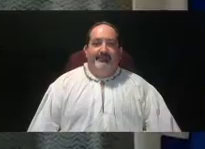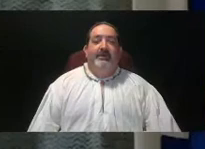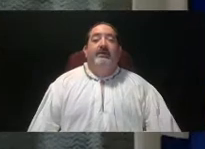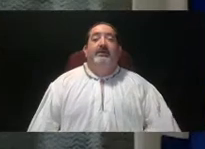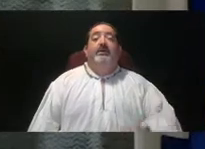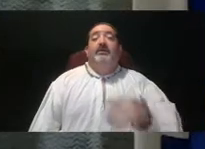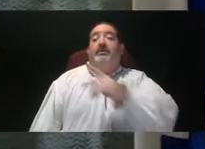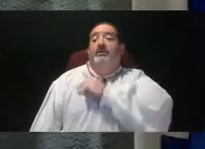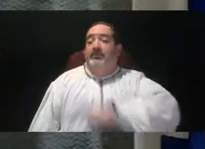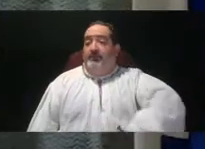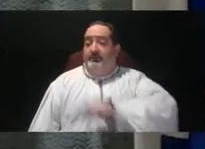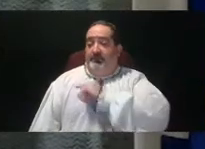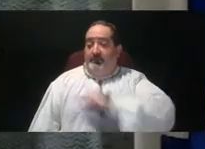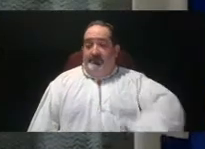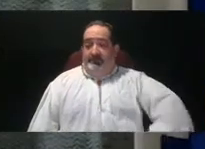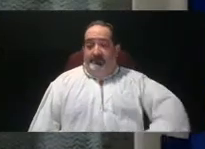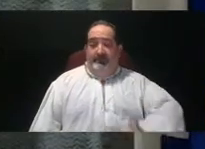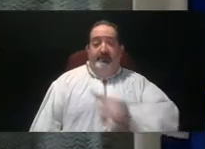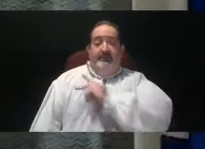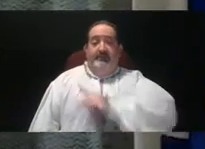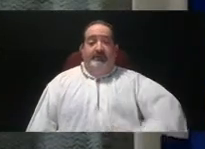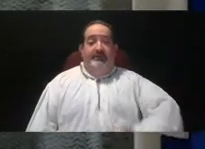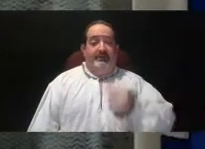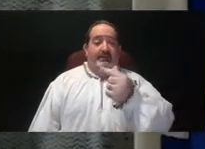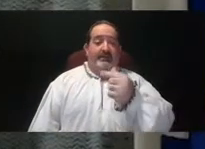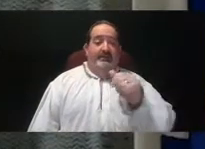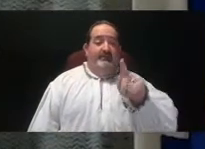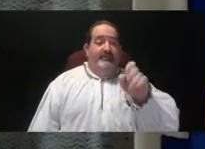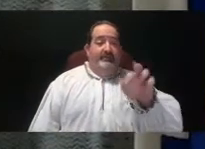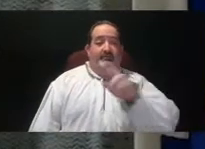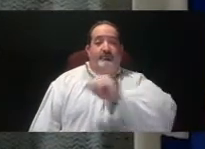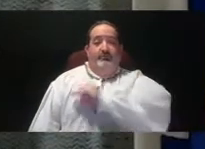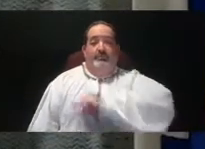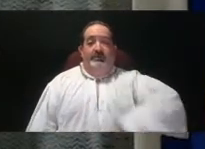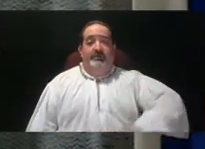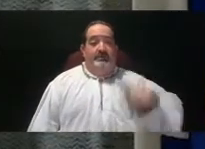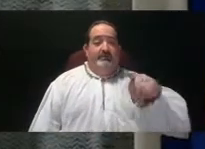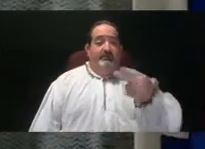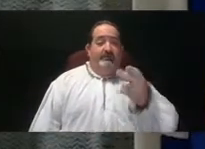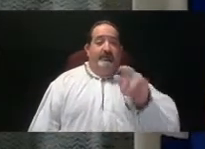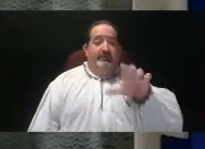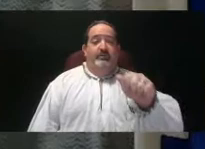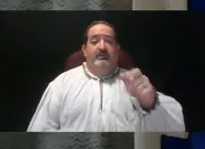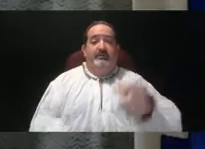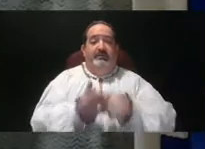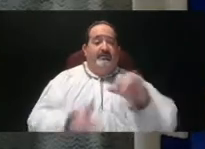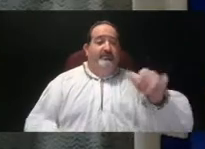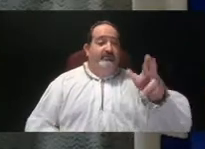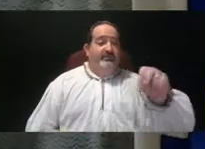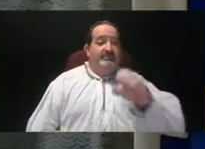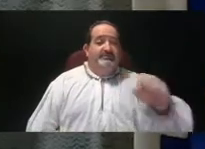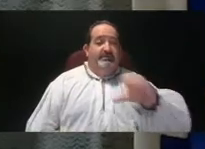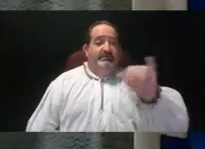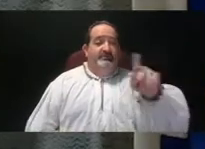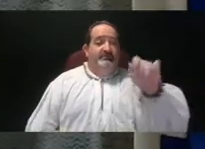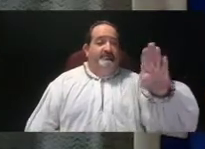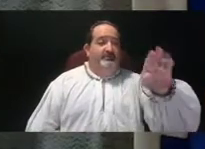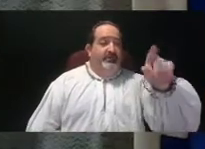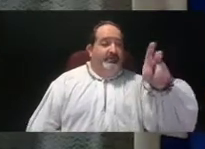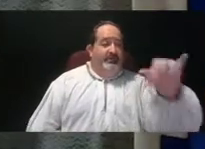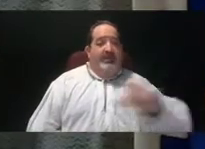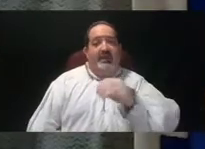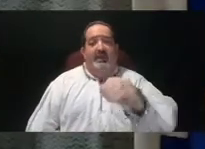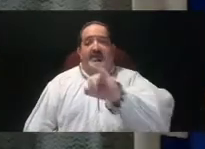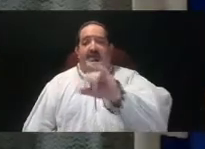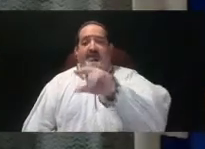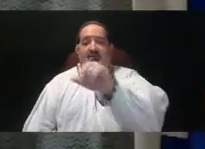Their Majesties, King Alexander and Queen Tahira, command Jens Indramspaki and Ida, Harold's daughter, to